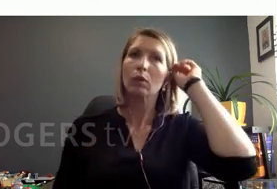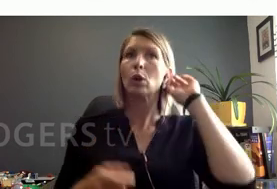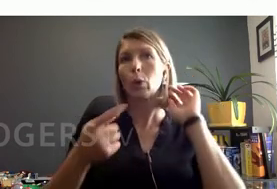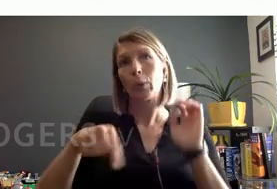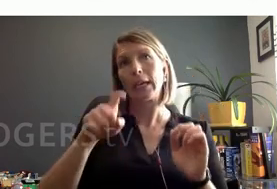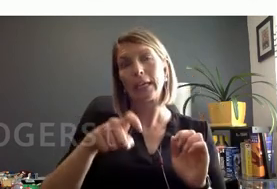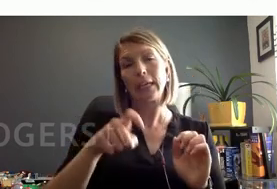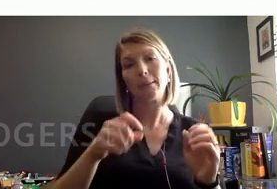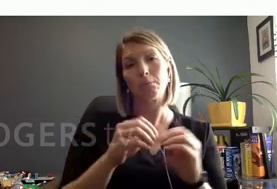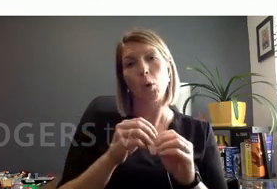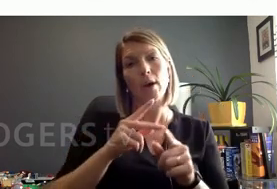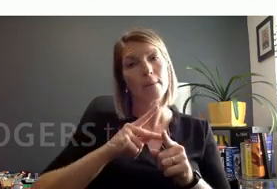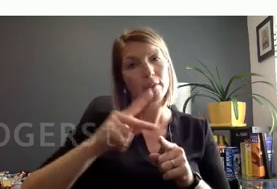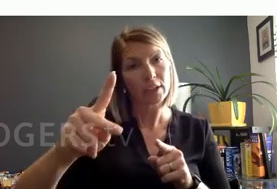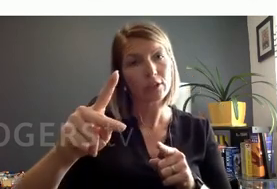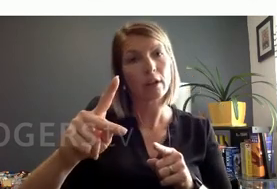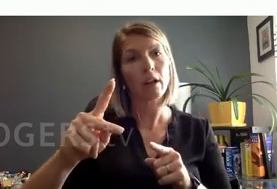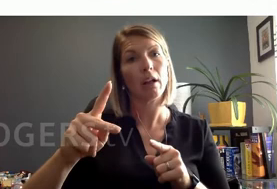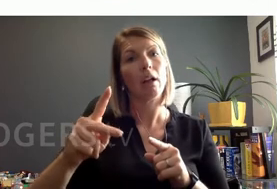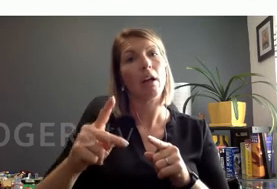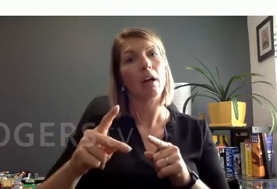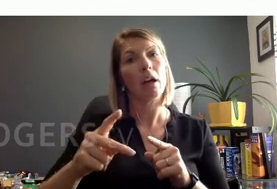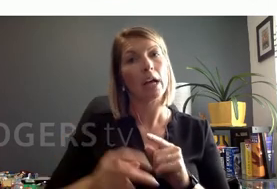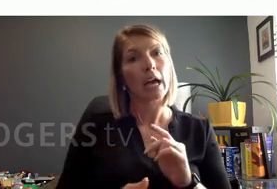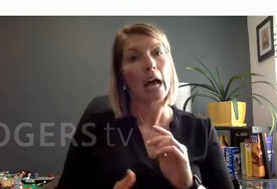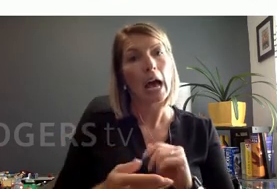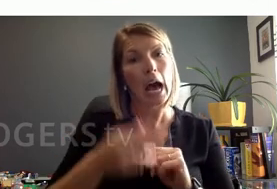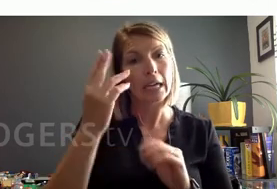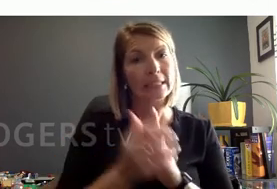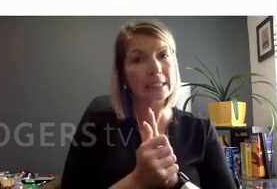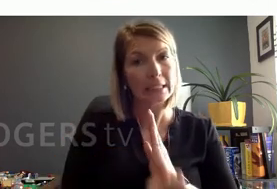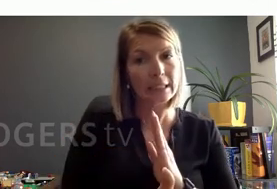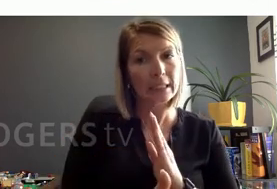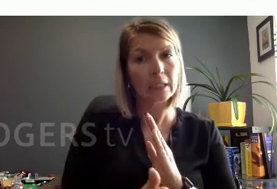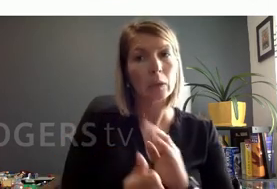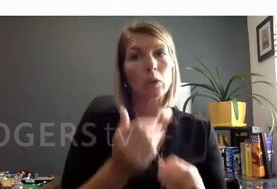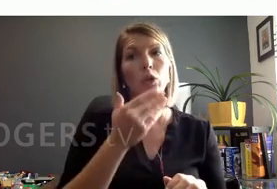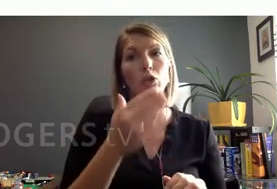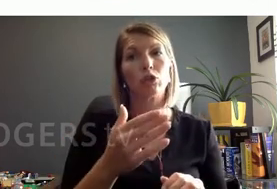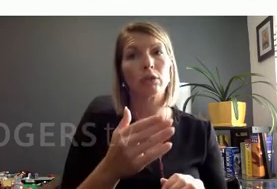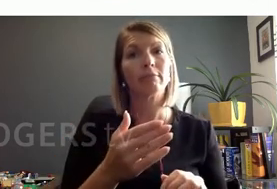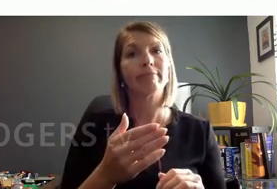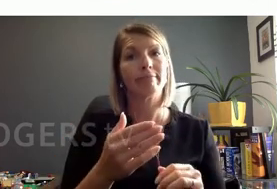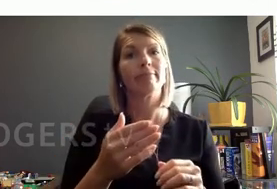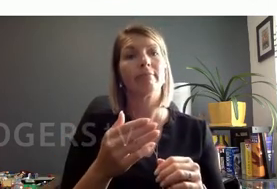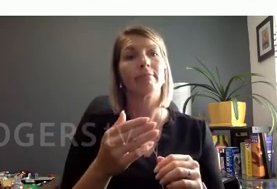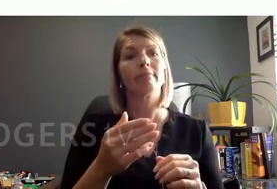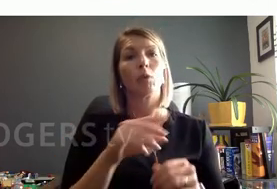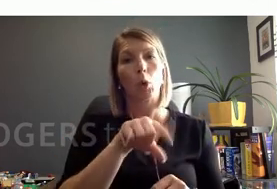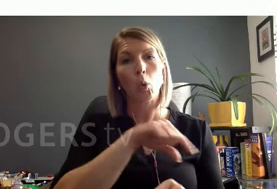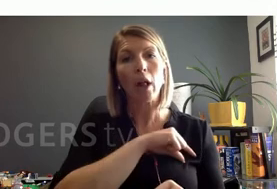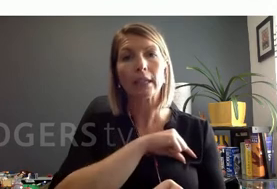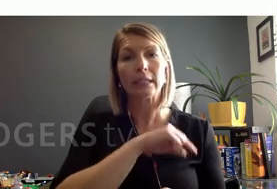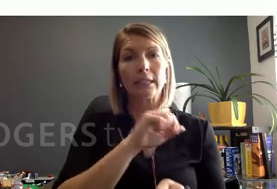know, high tech services, for example, technical trades, and you know, for which actually employers